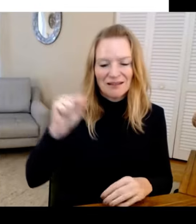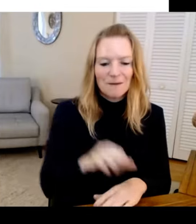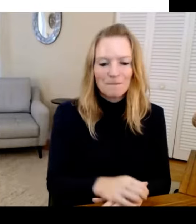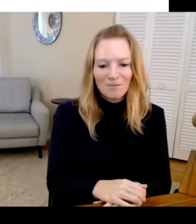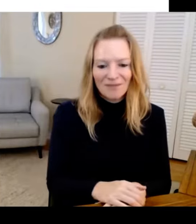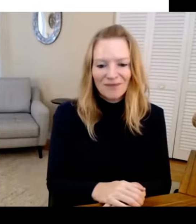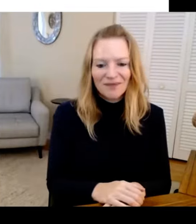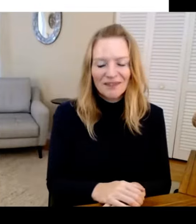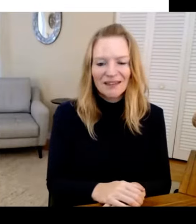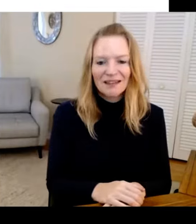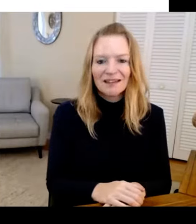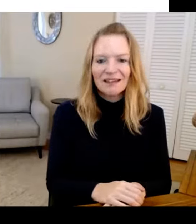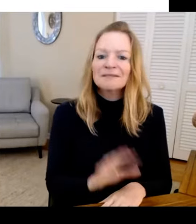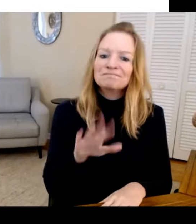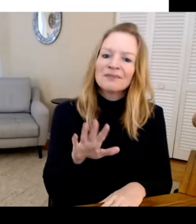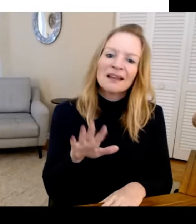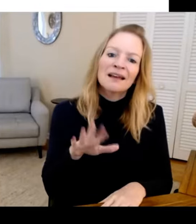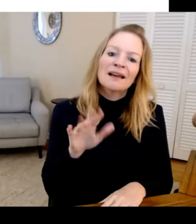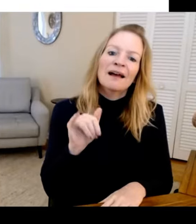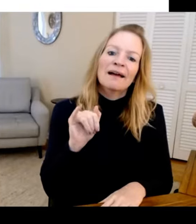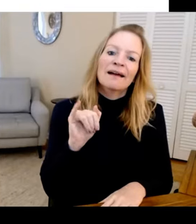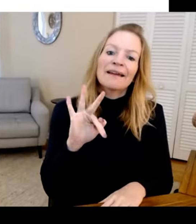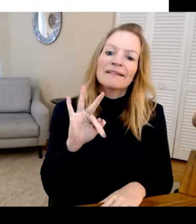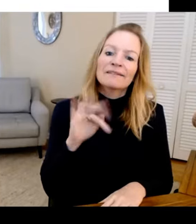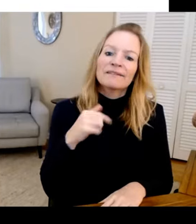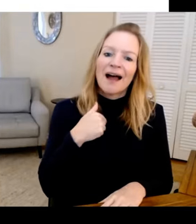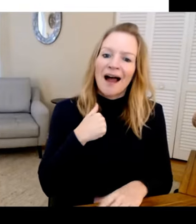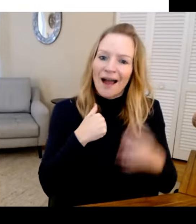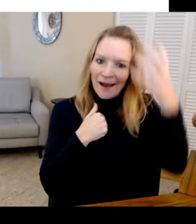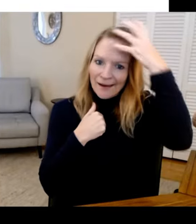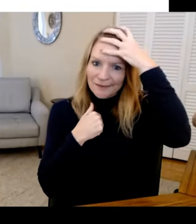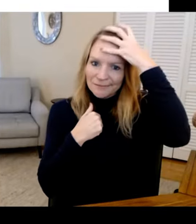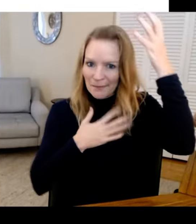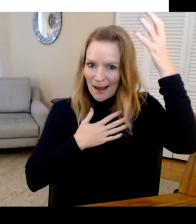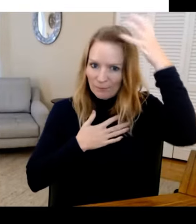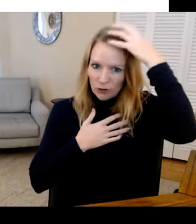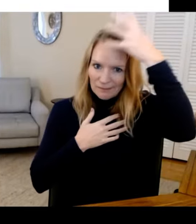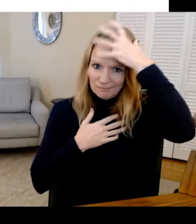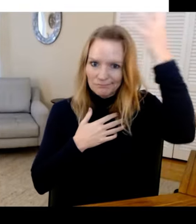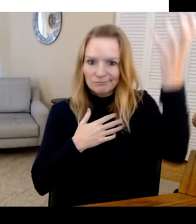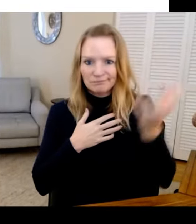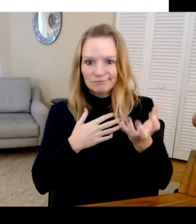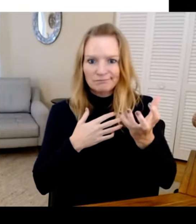more and more things in a brain, like the brain cells. If